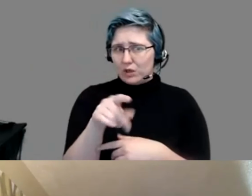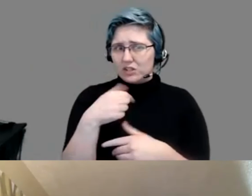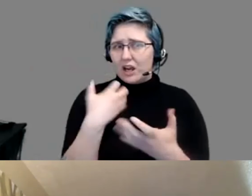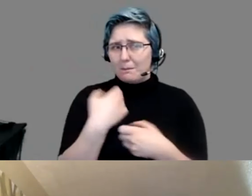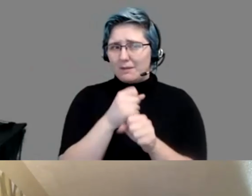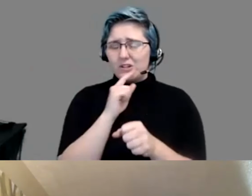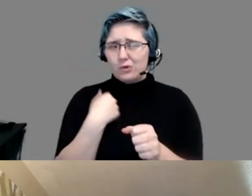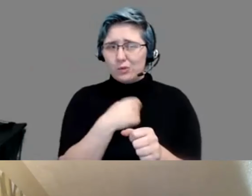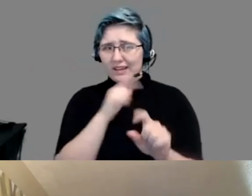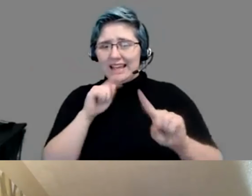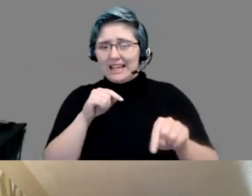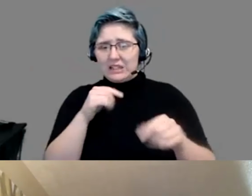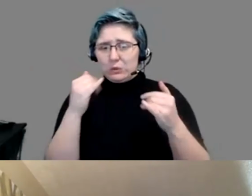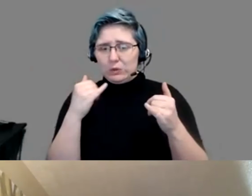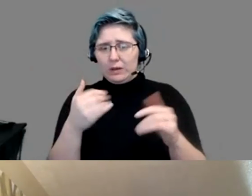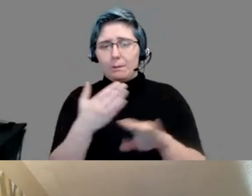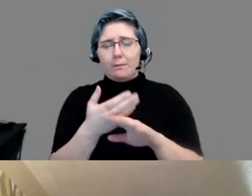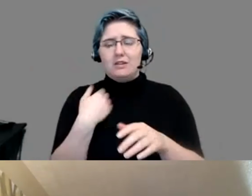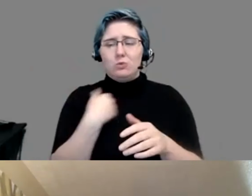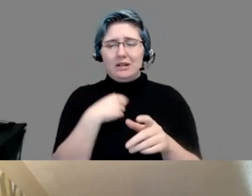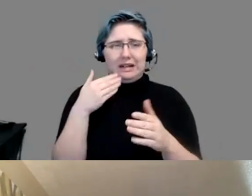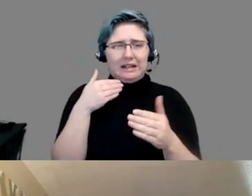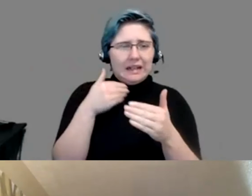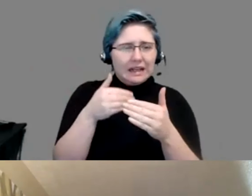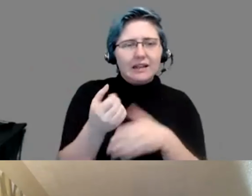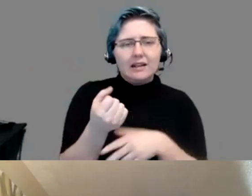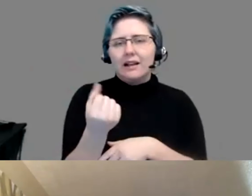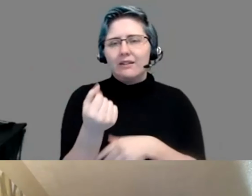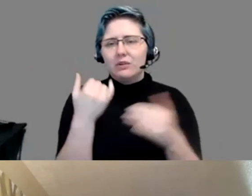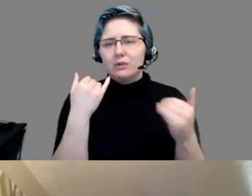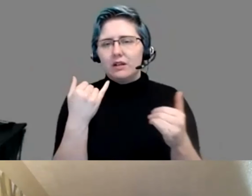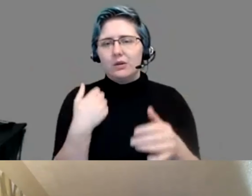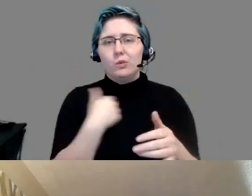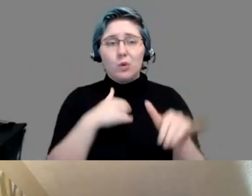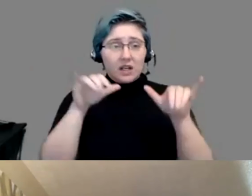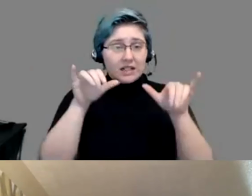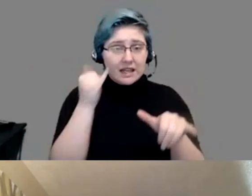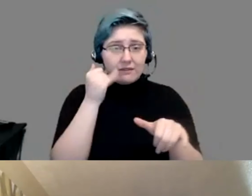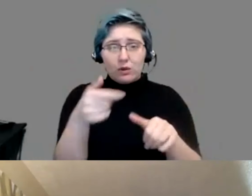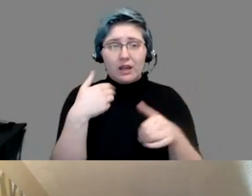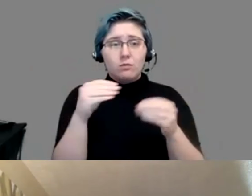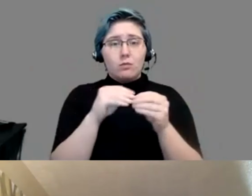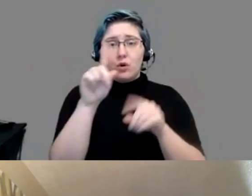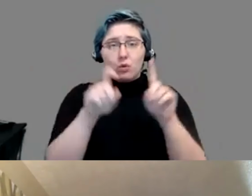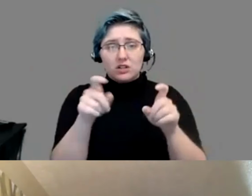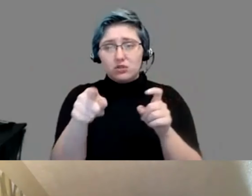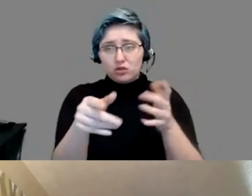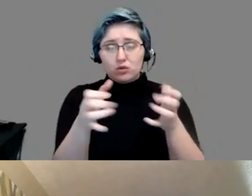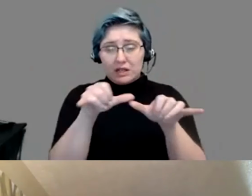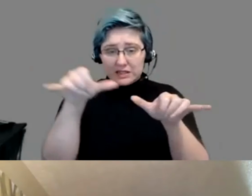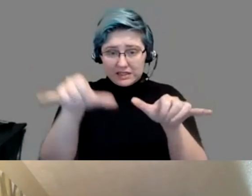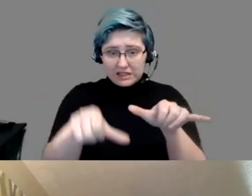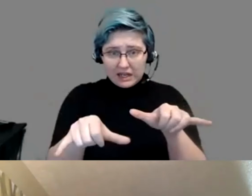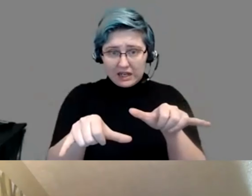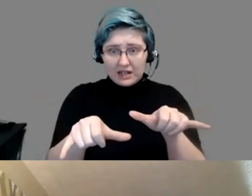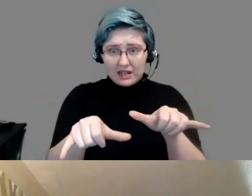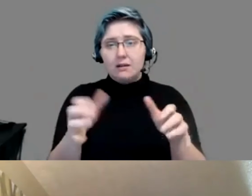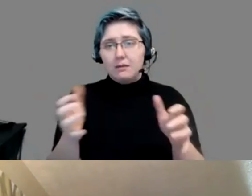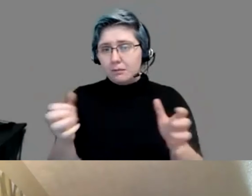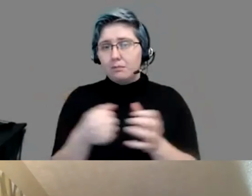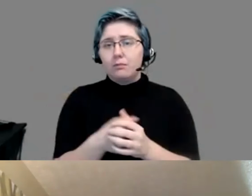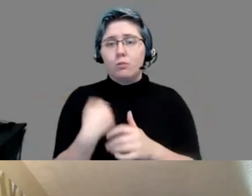we get in right here as we get to 11 o'clock. We are going to hang around. If you have more questions and you'd like to stay with us, we'll